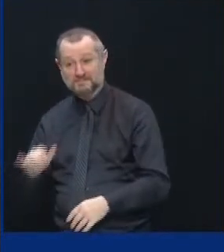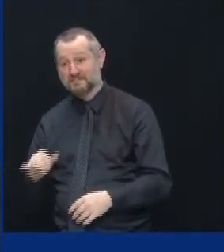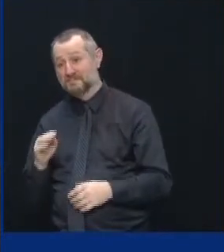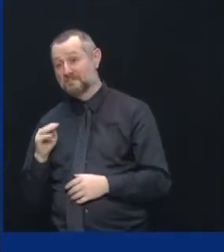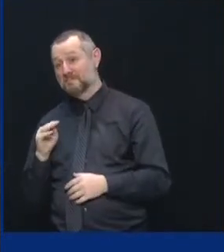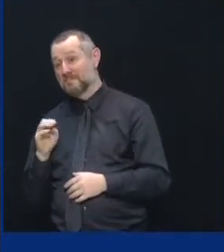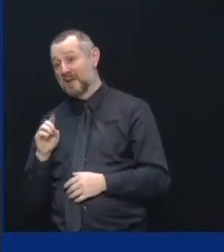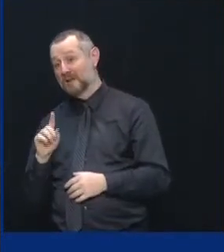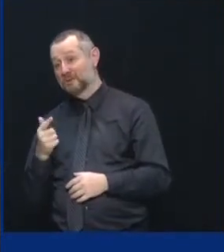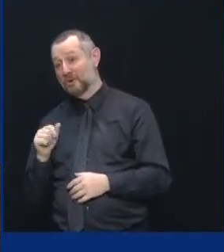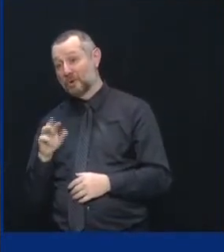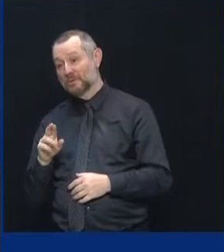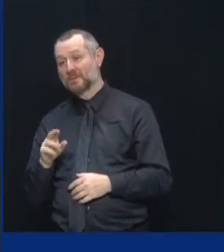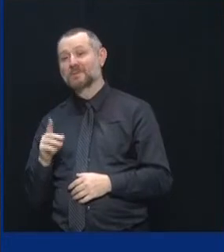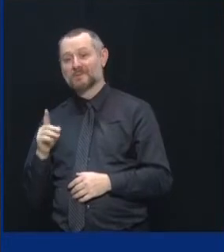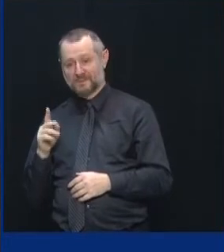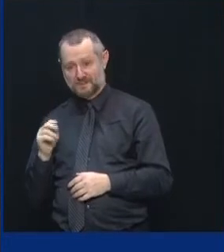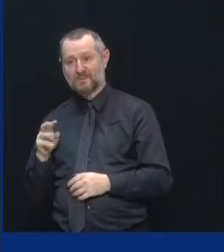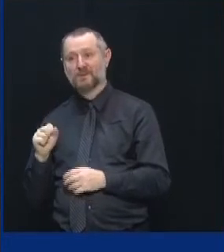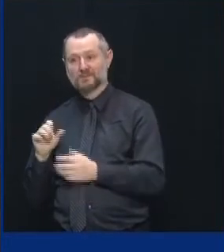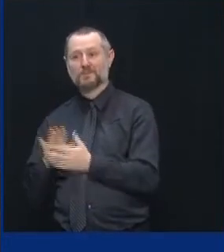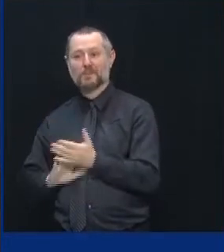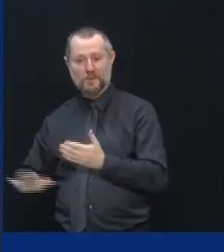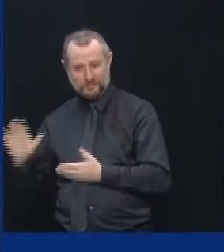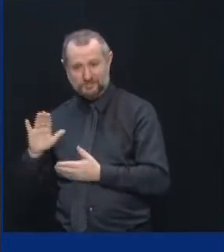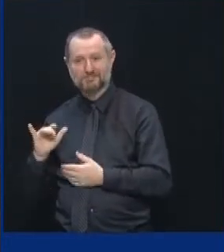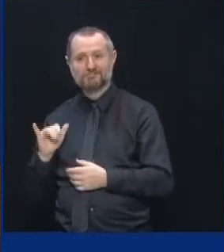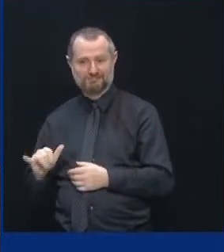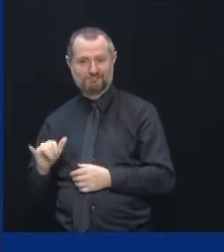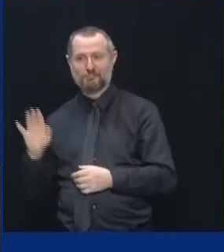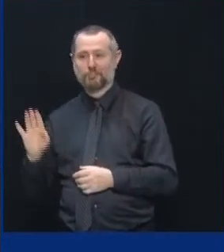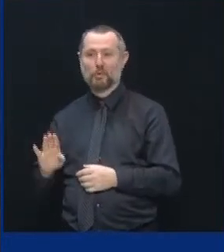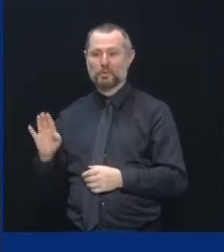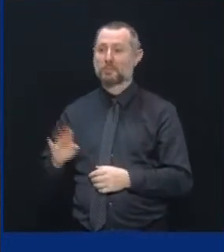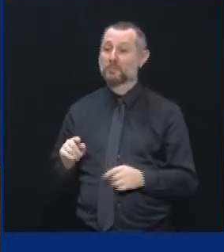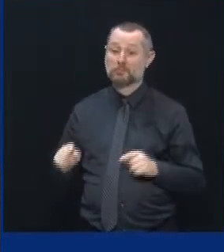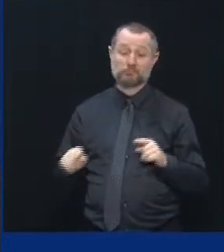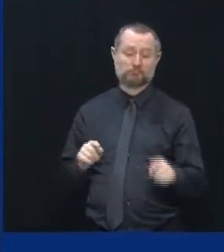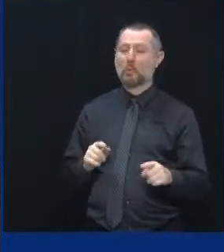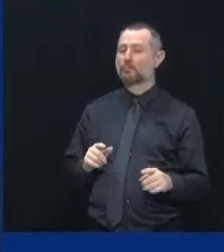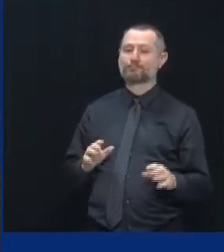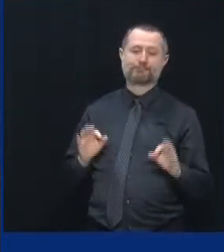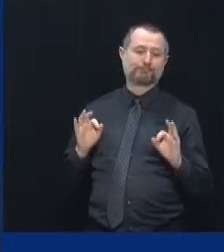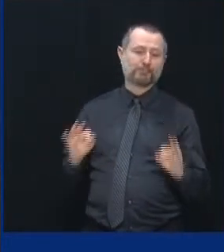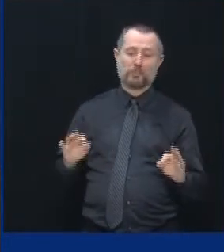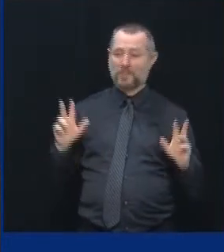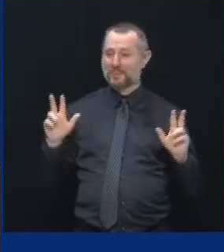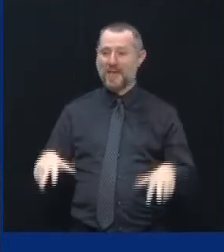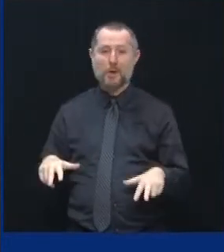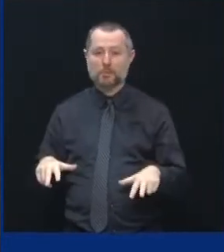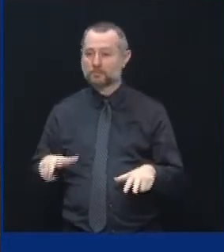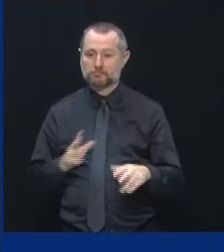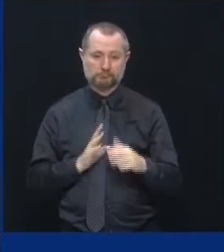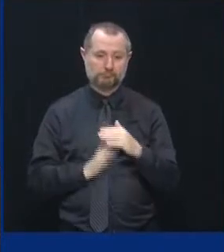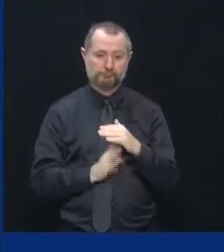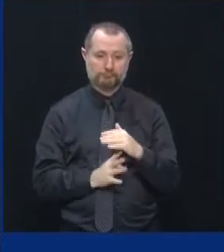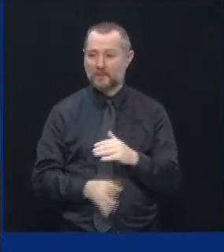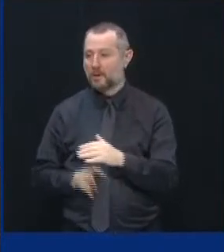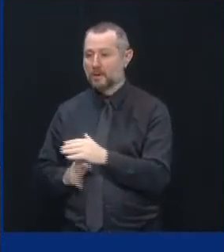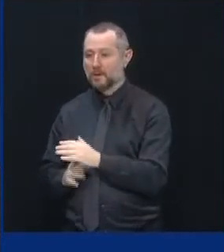are by far the largest production sites. So 3,000 per day,